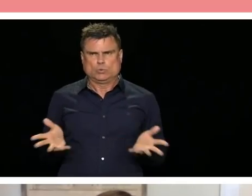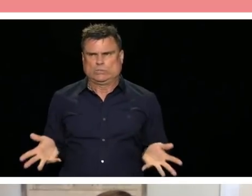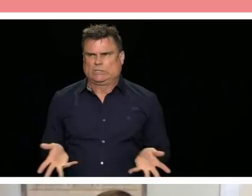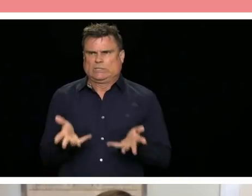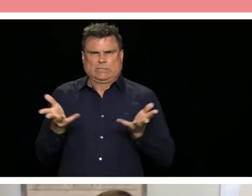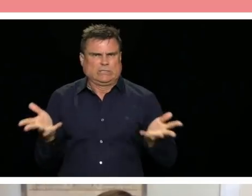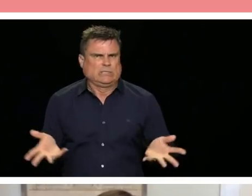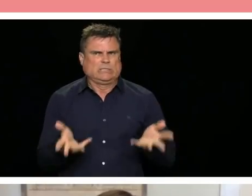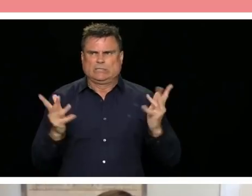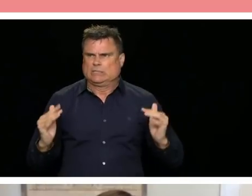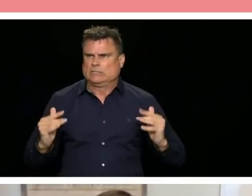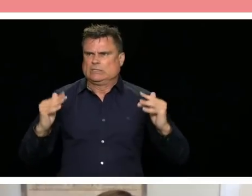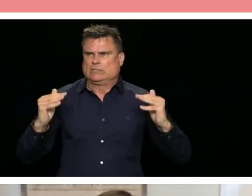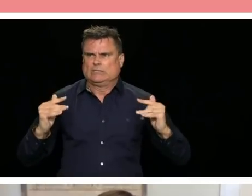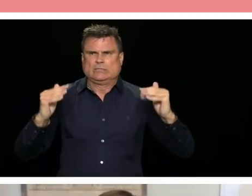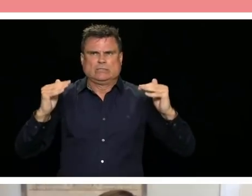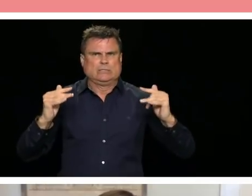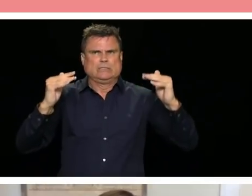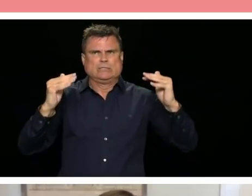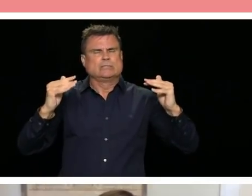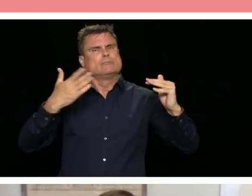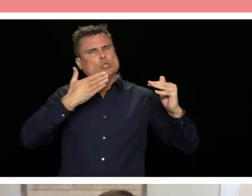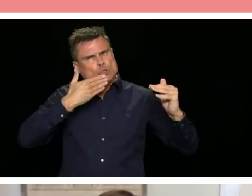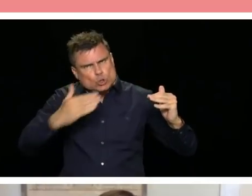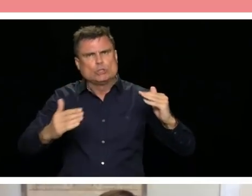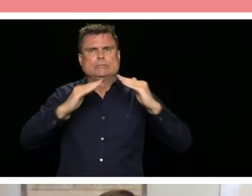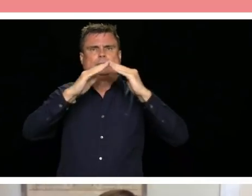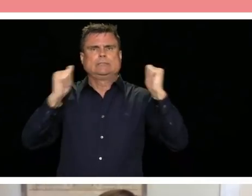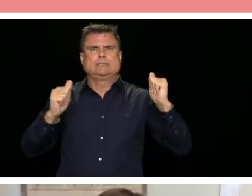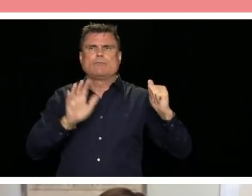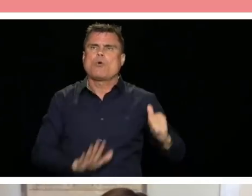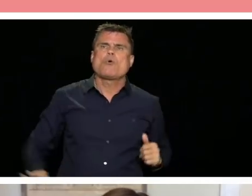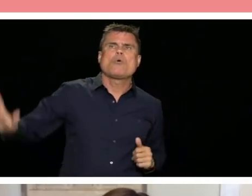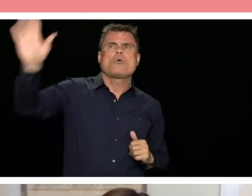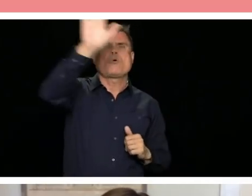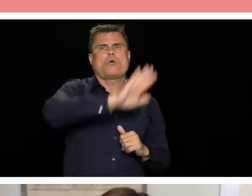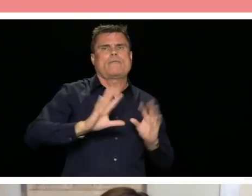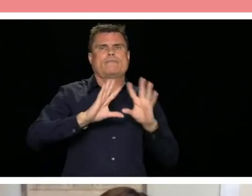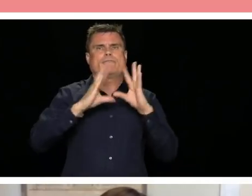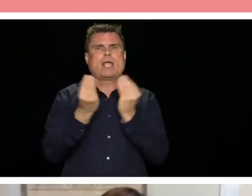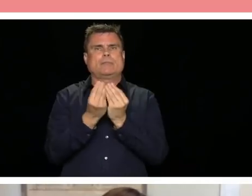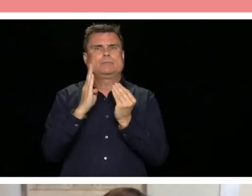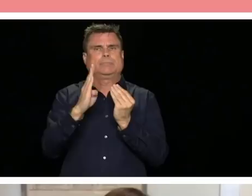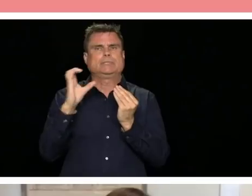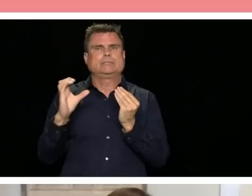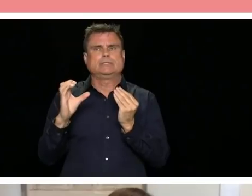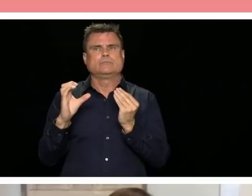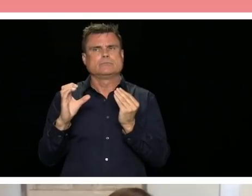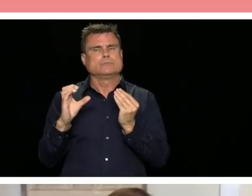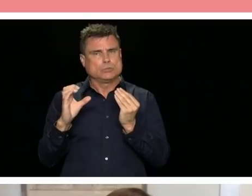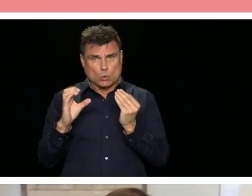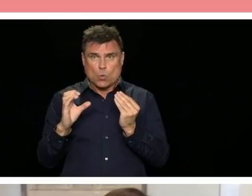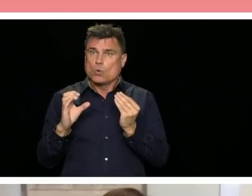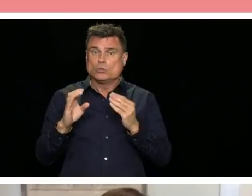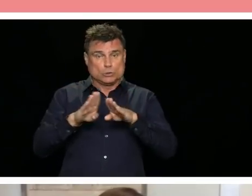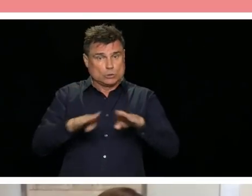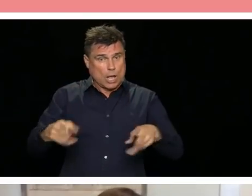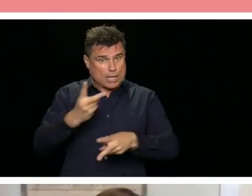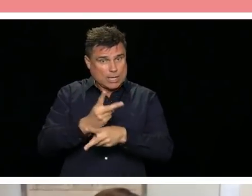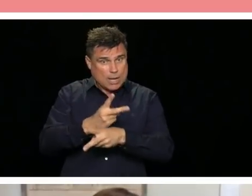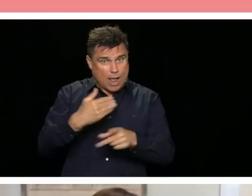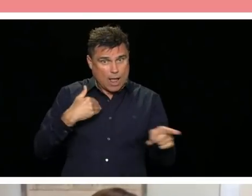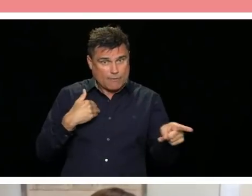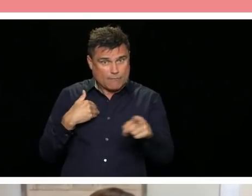BC. Thank you. And our next question is for Dr. Corneil, and it's one I hear often as an MLA as